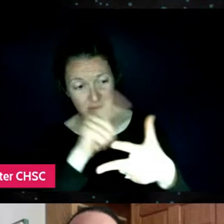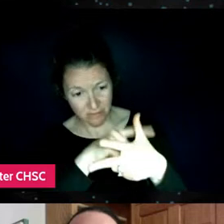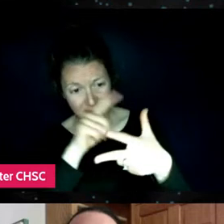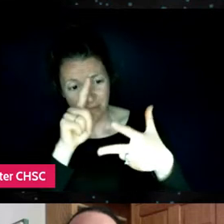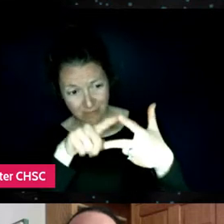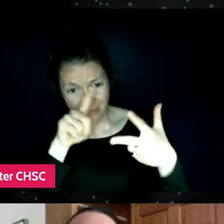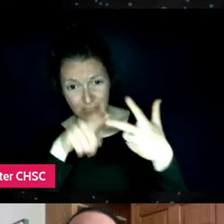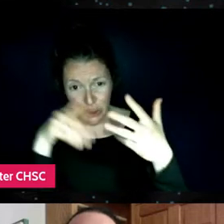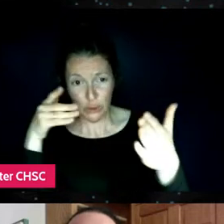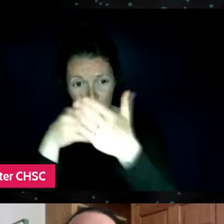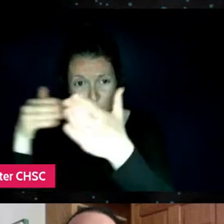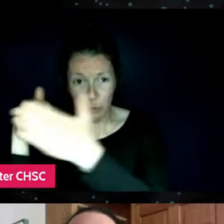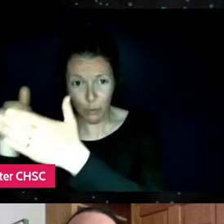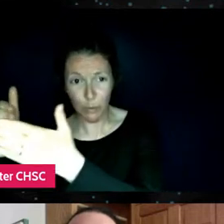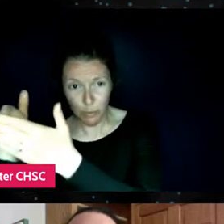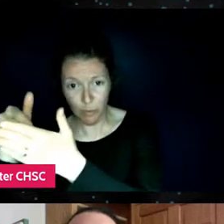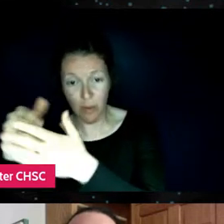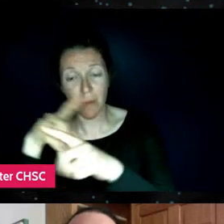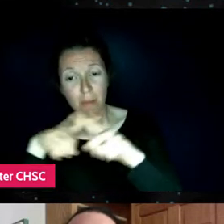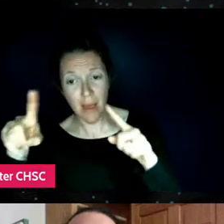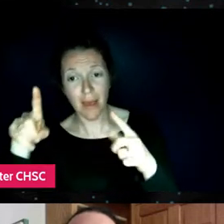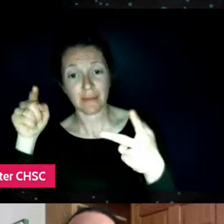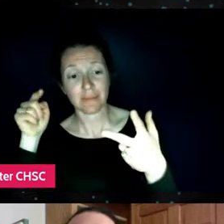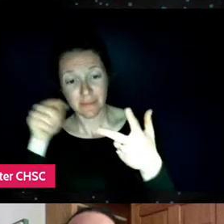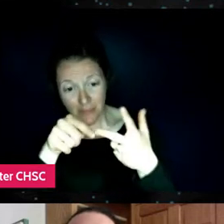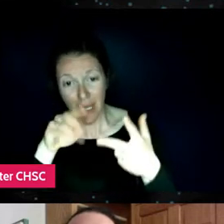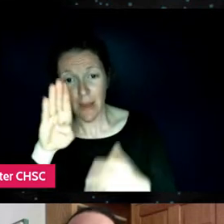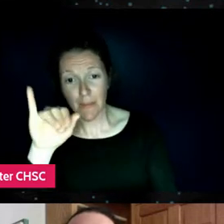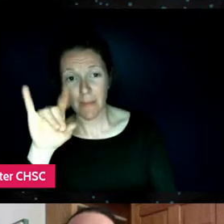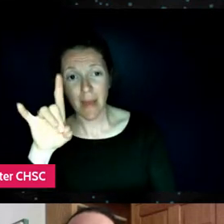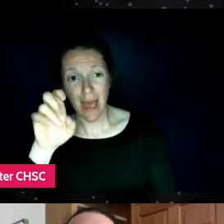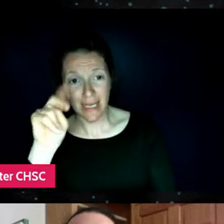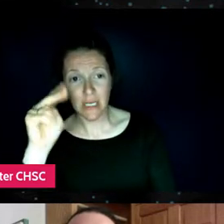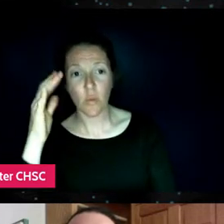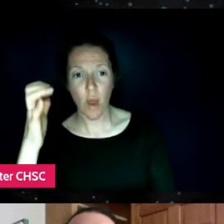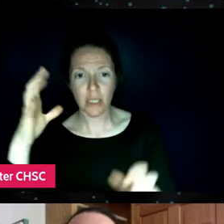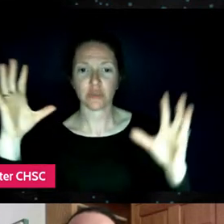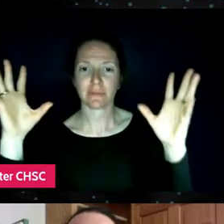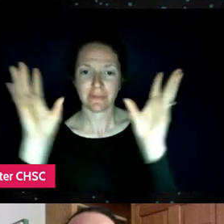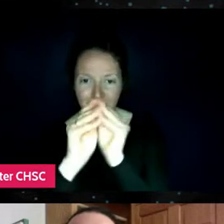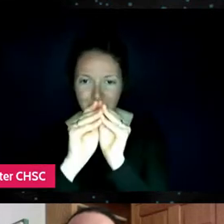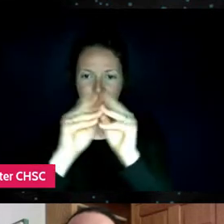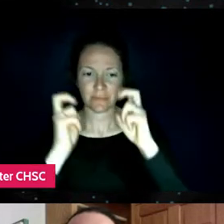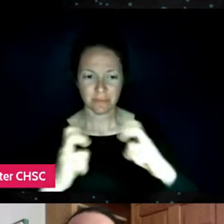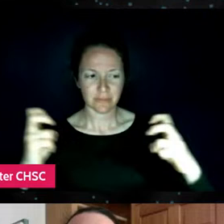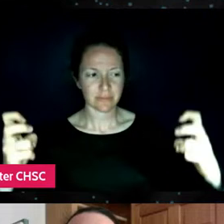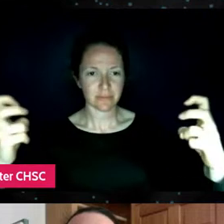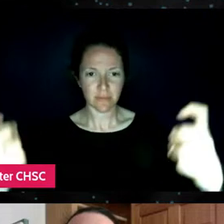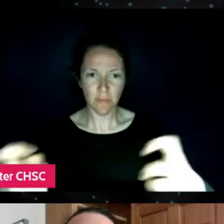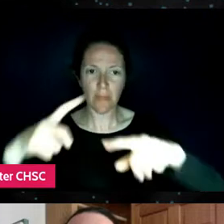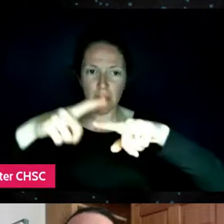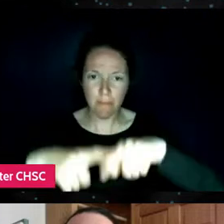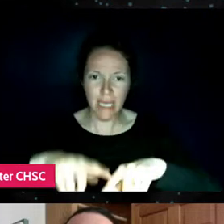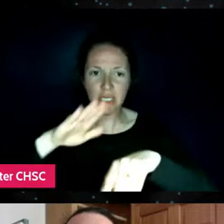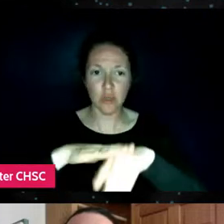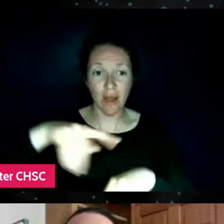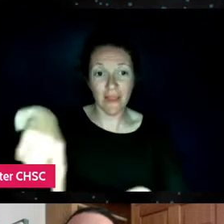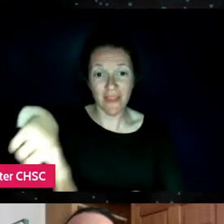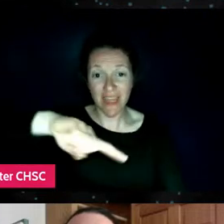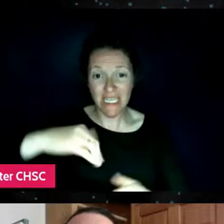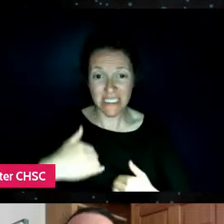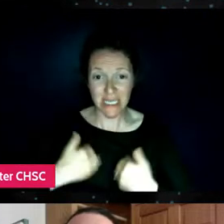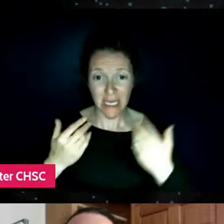them and work on a resolution that will be based on these youth and future